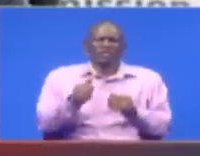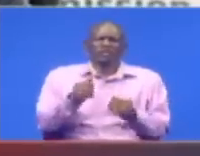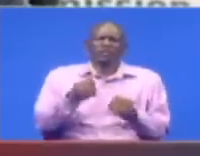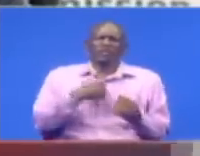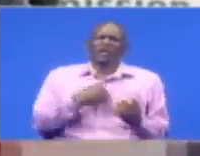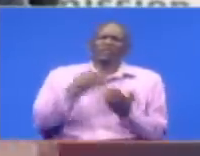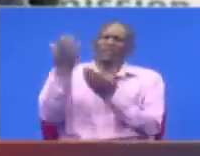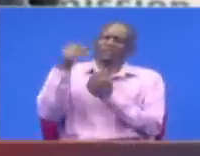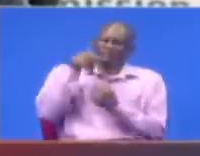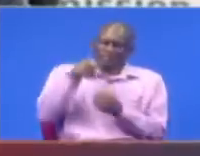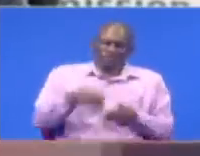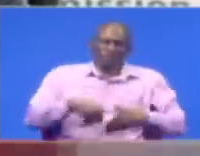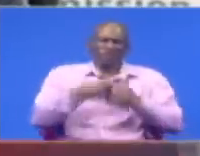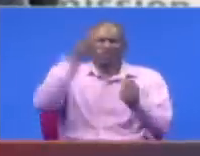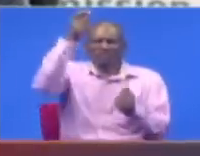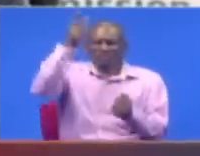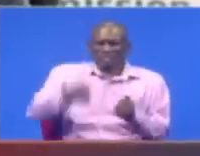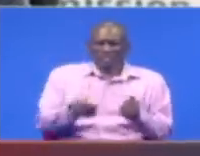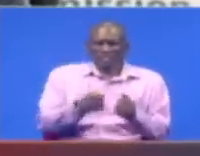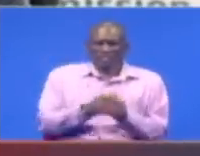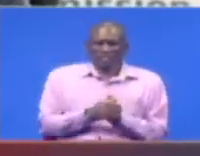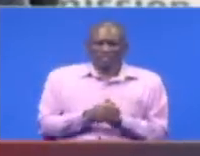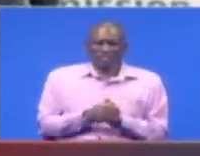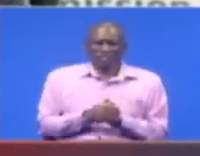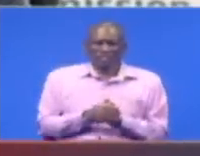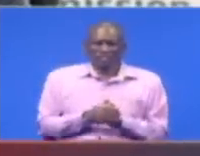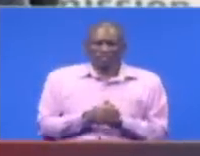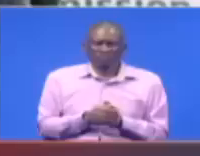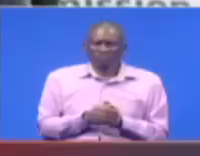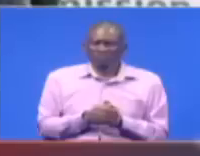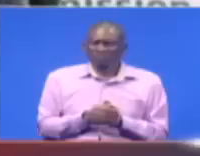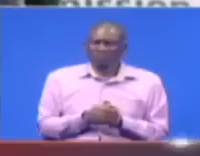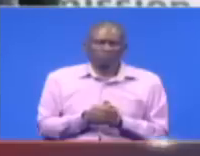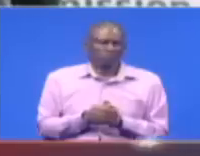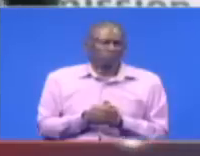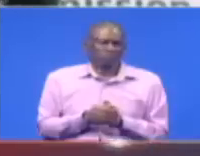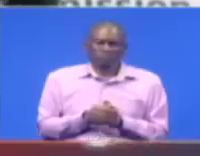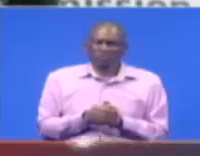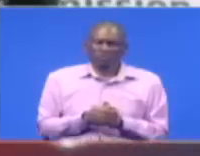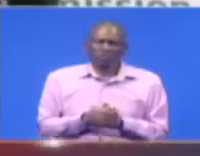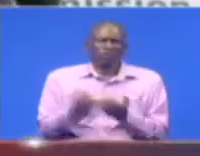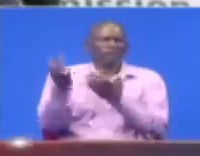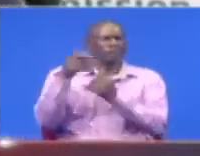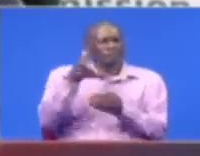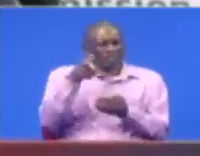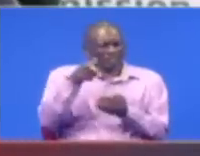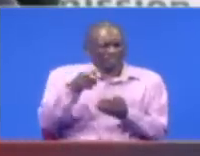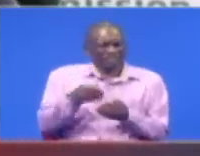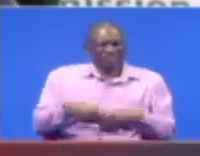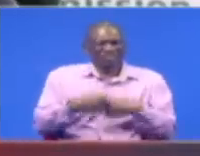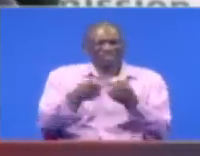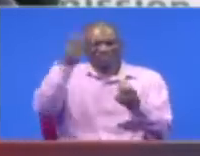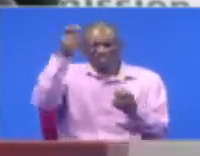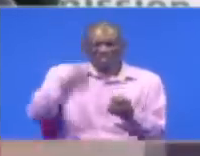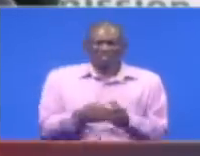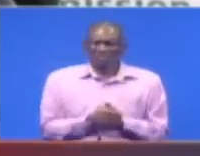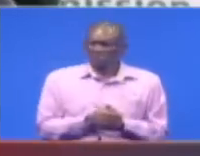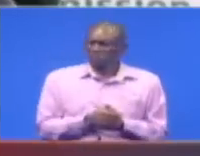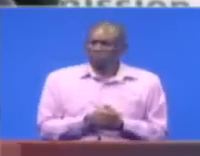to deliver justice was to be wildly optimistic.